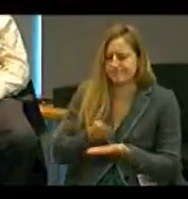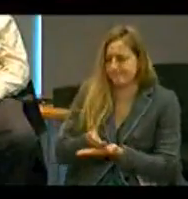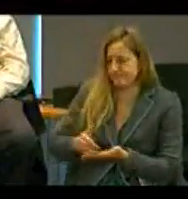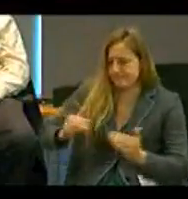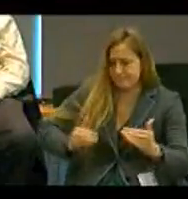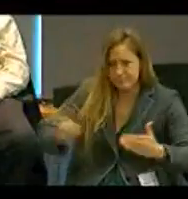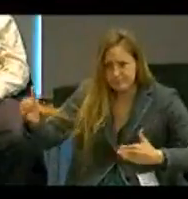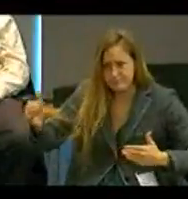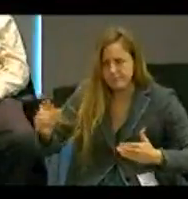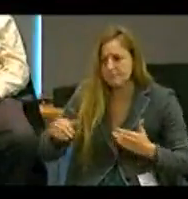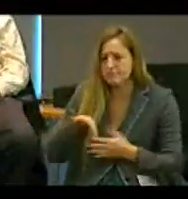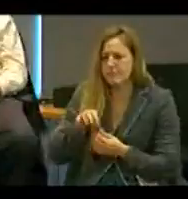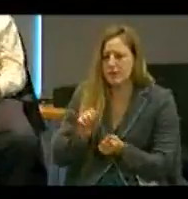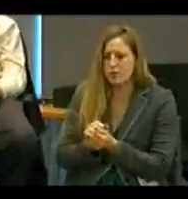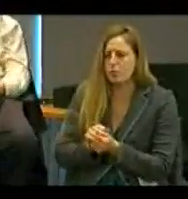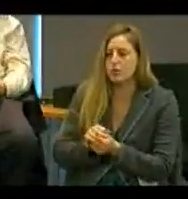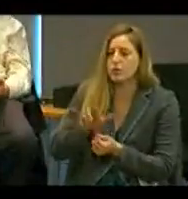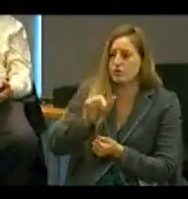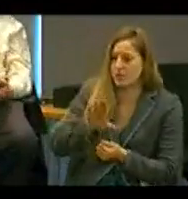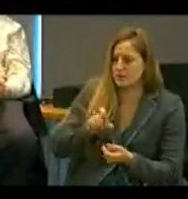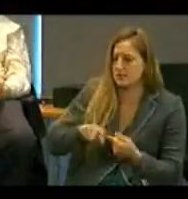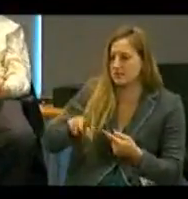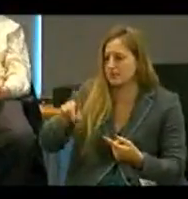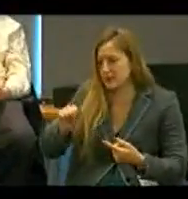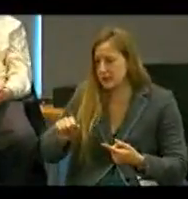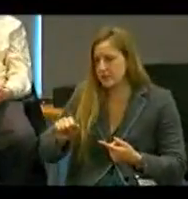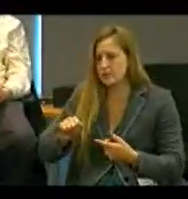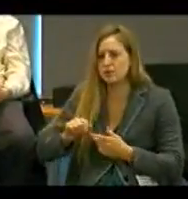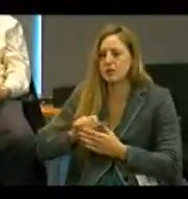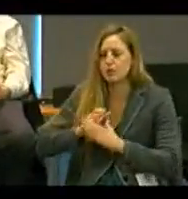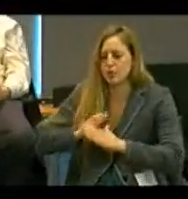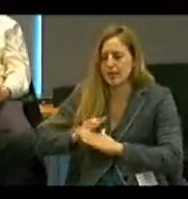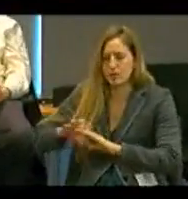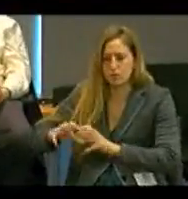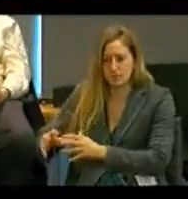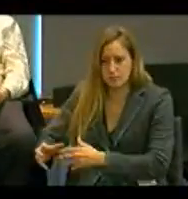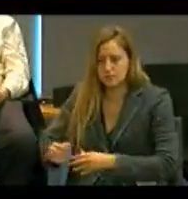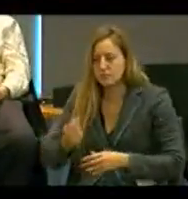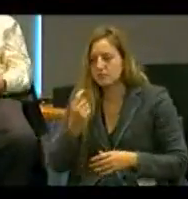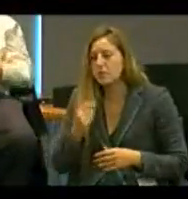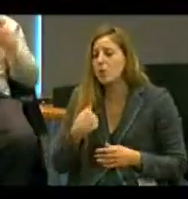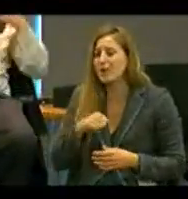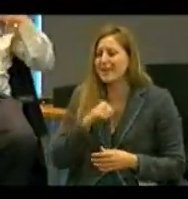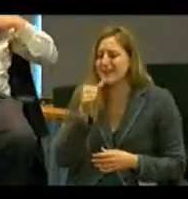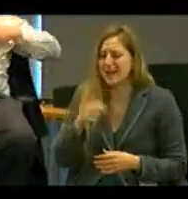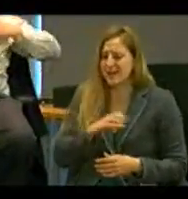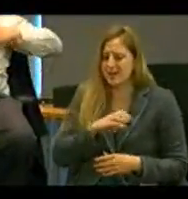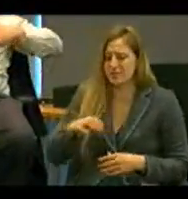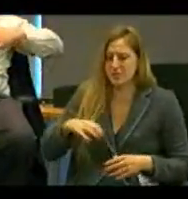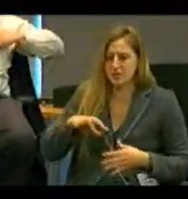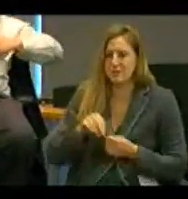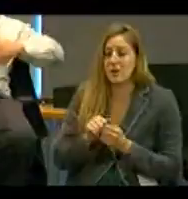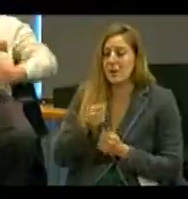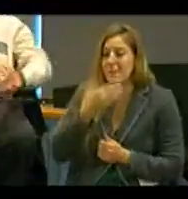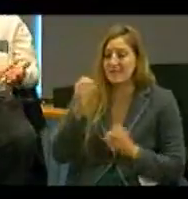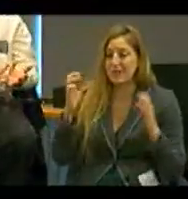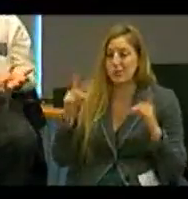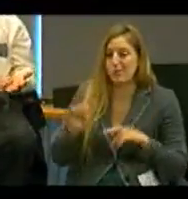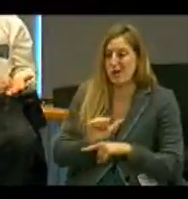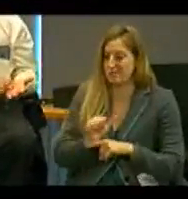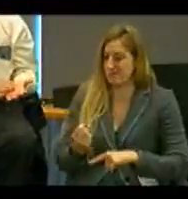protected classes such as race, disability. We are not a commission of best educational